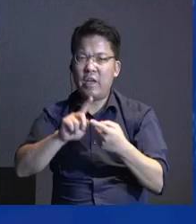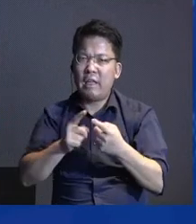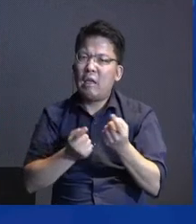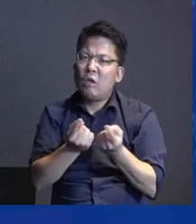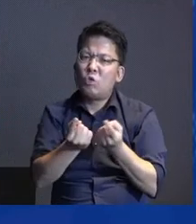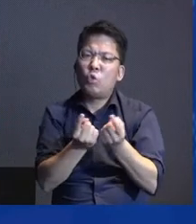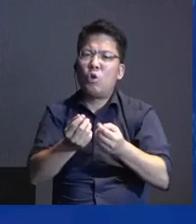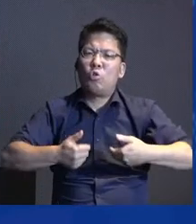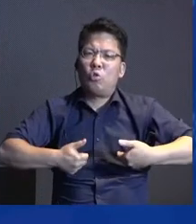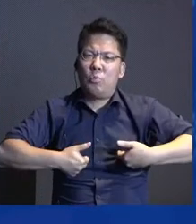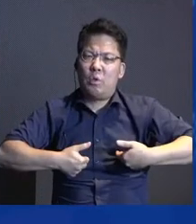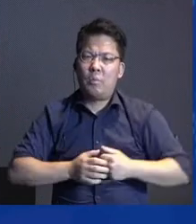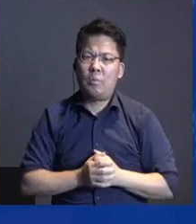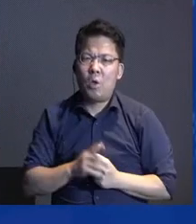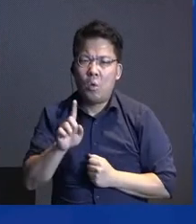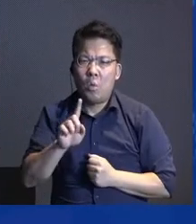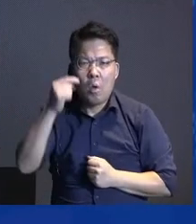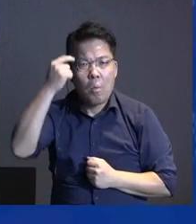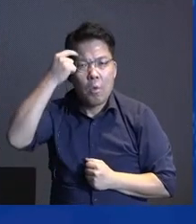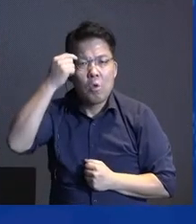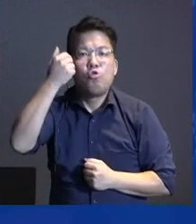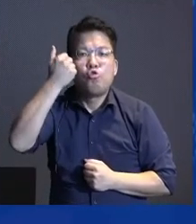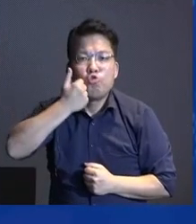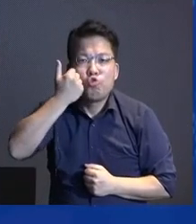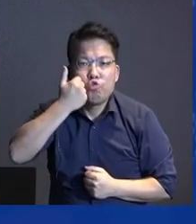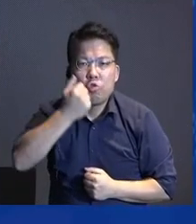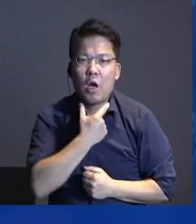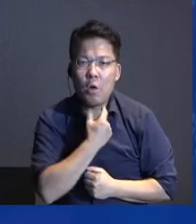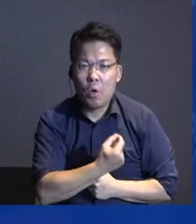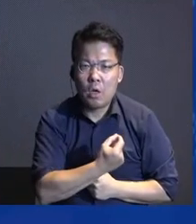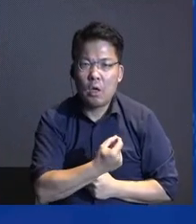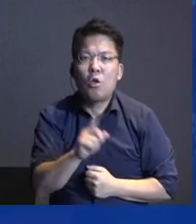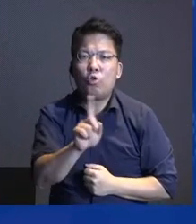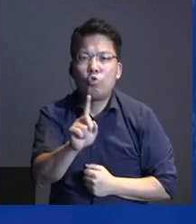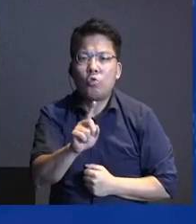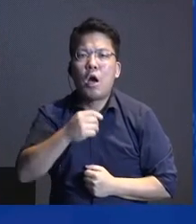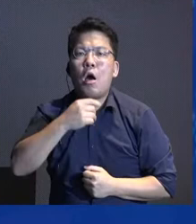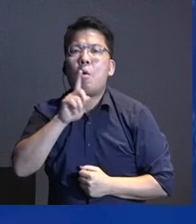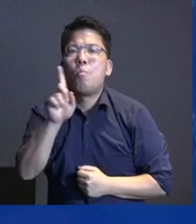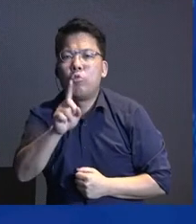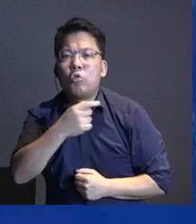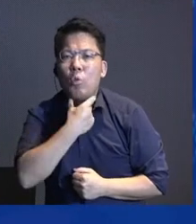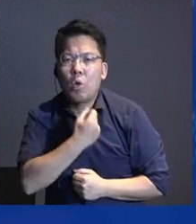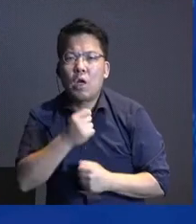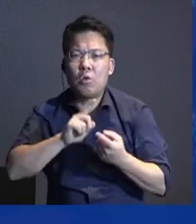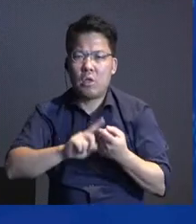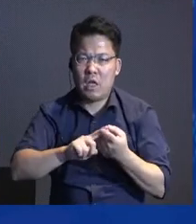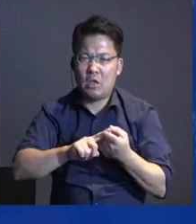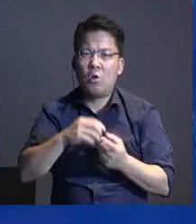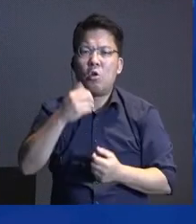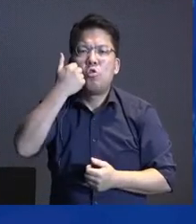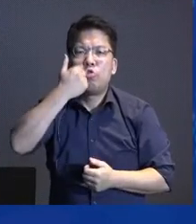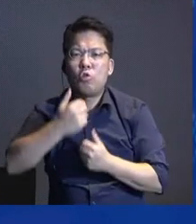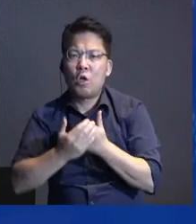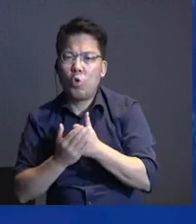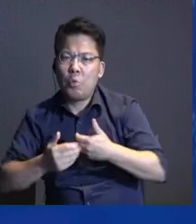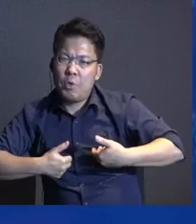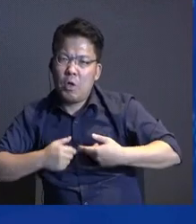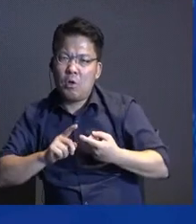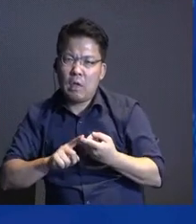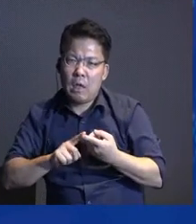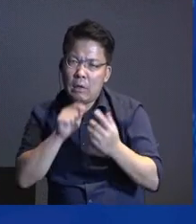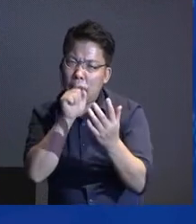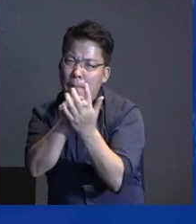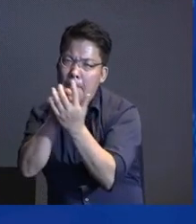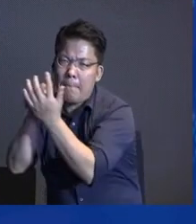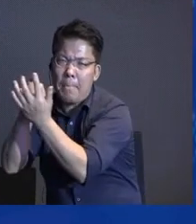where the disadvantaged cases need, what they need, and also difficult to mobilize and coordinate the local resources. So having a